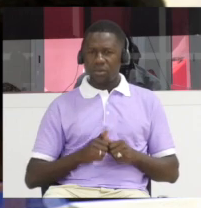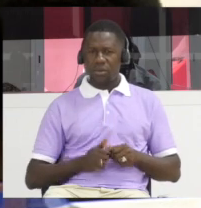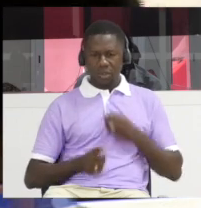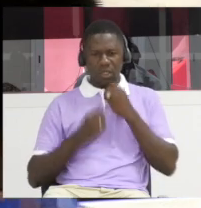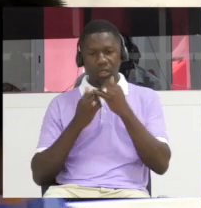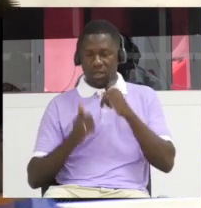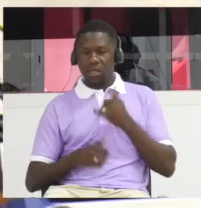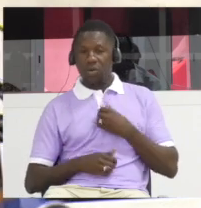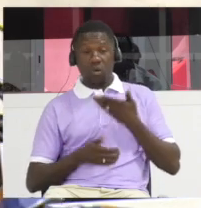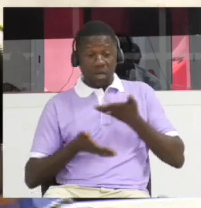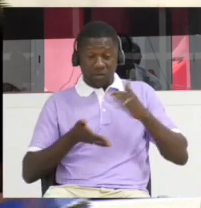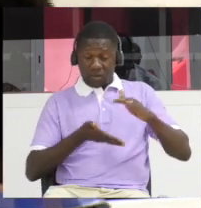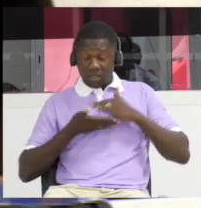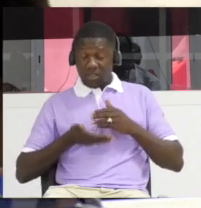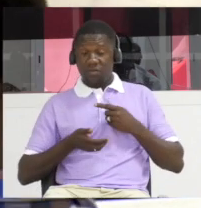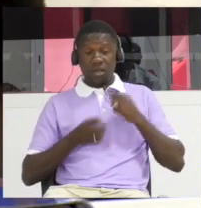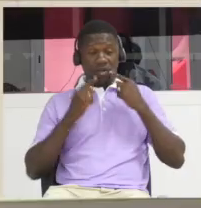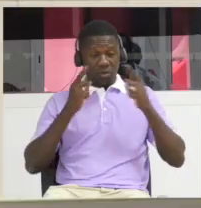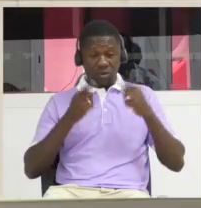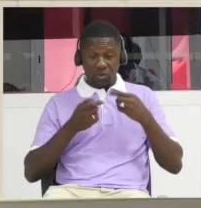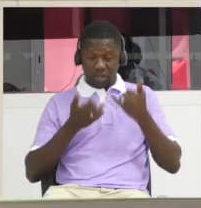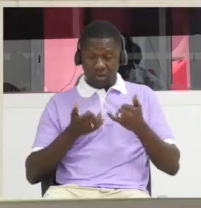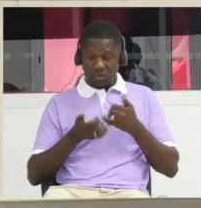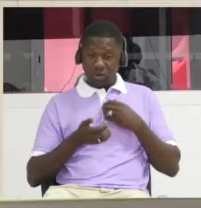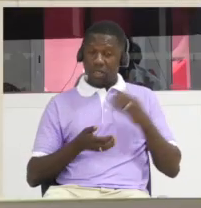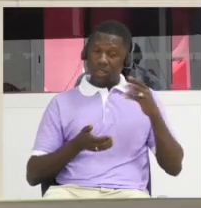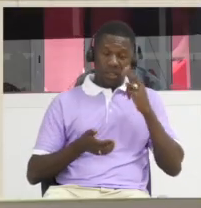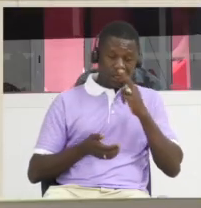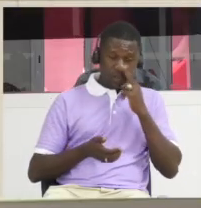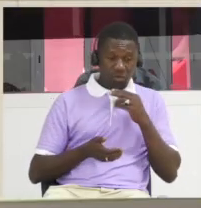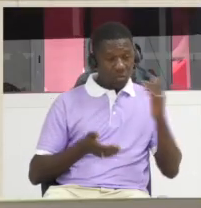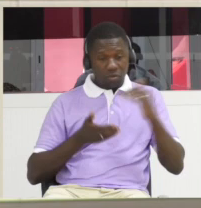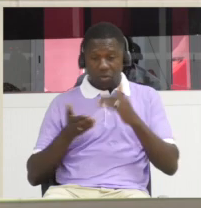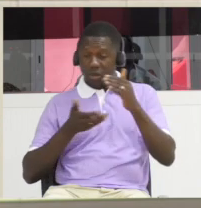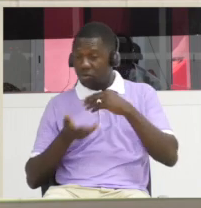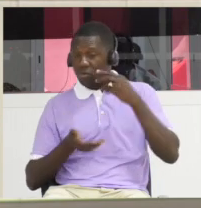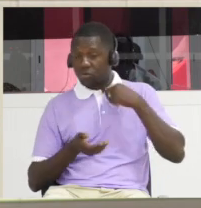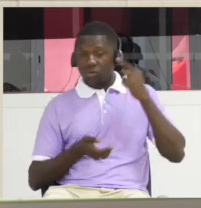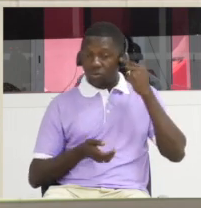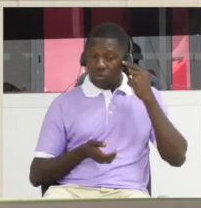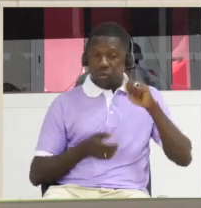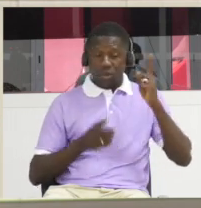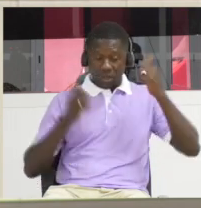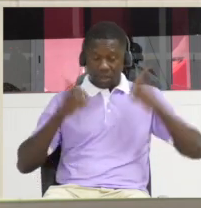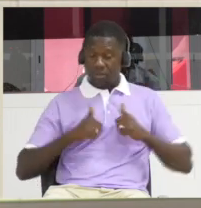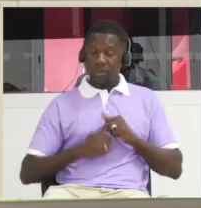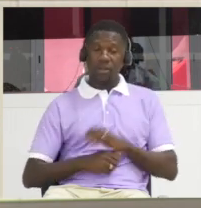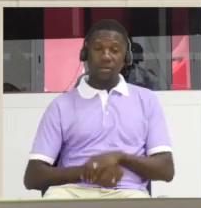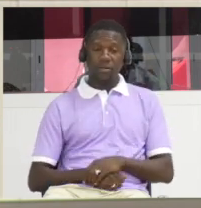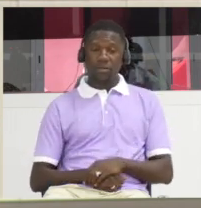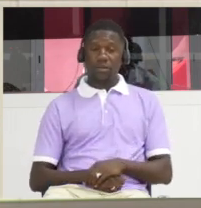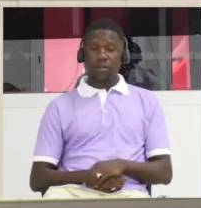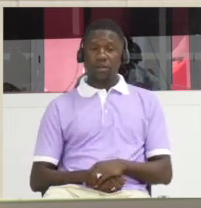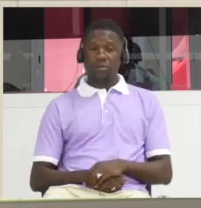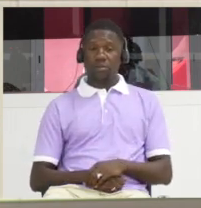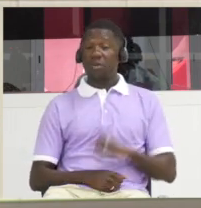just received information. We are trying to gather as much information as possible as to what is happening. But what the